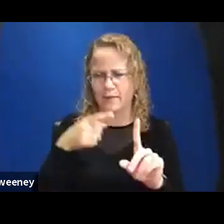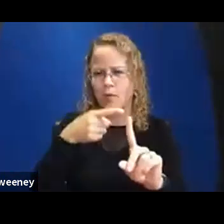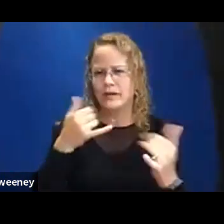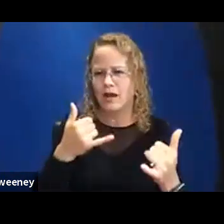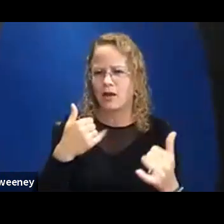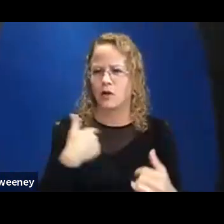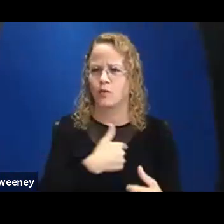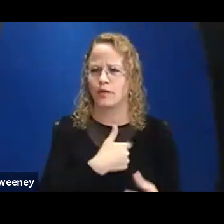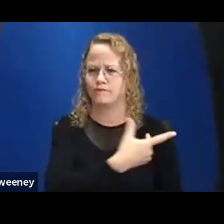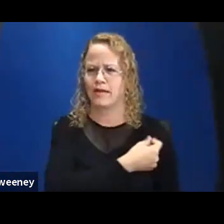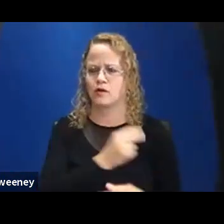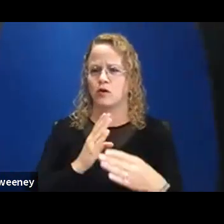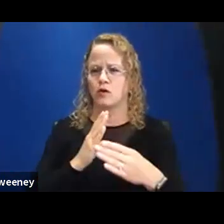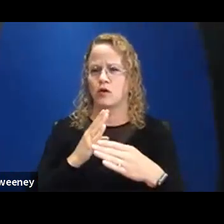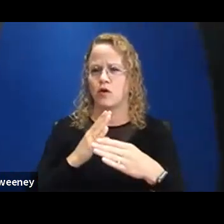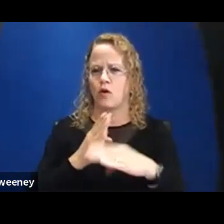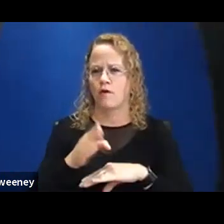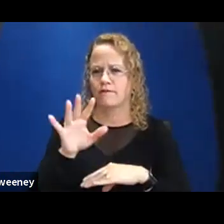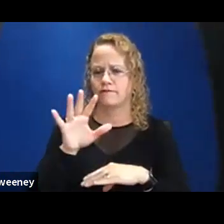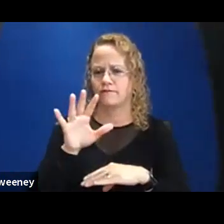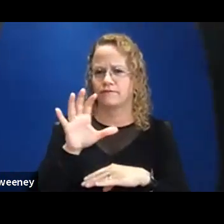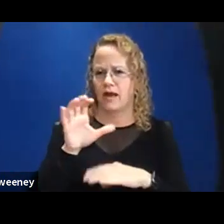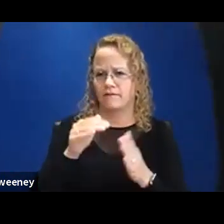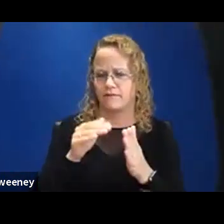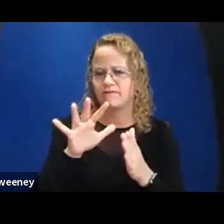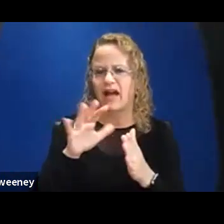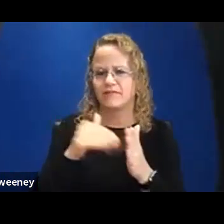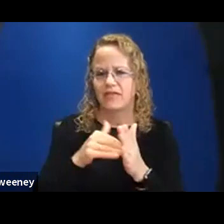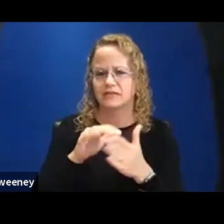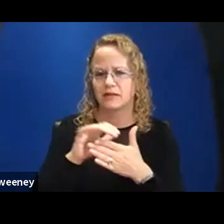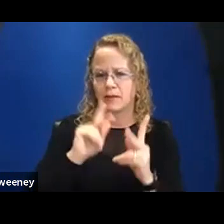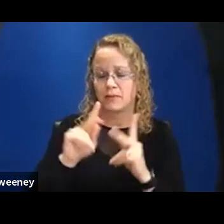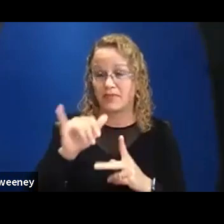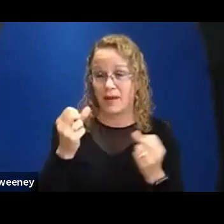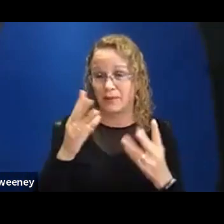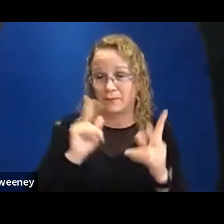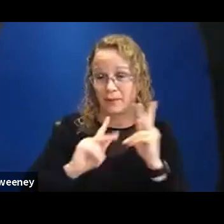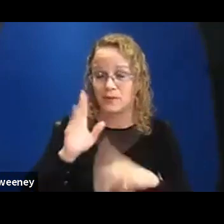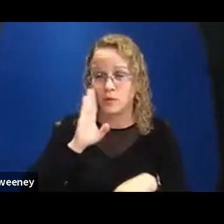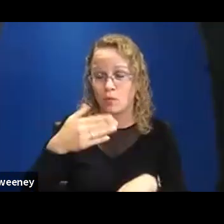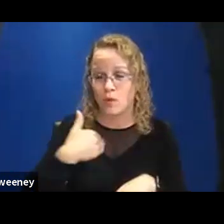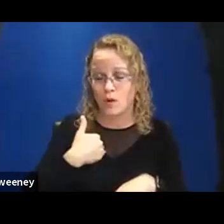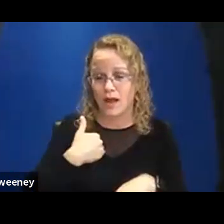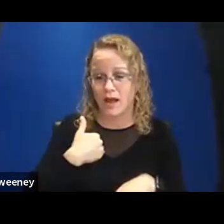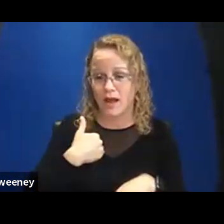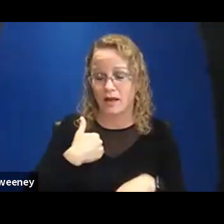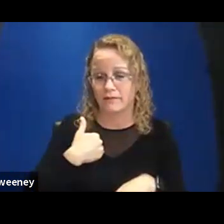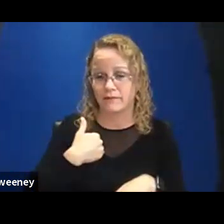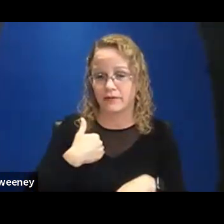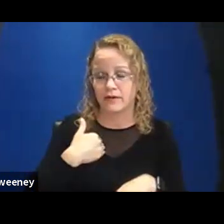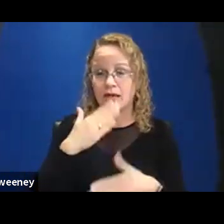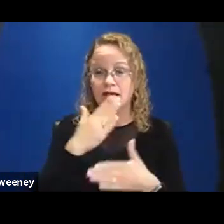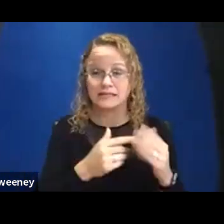vaccinated over 5,000 people, and of course, with that many individuals, you're going to have some who